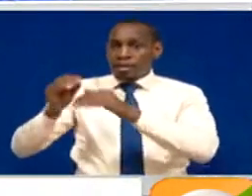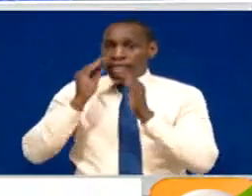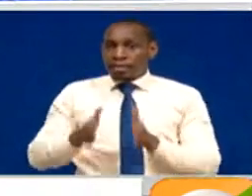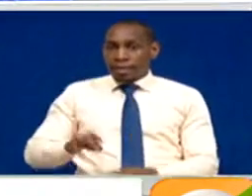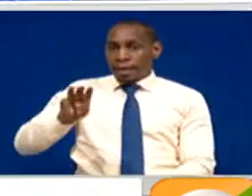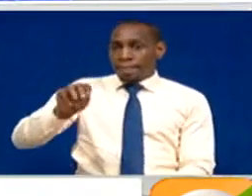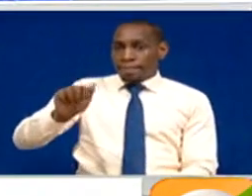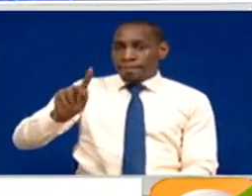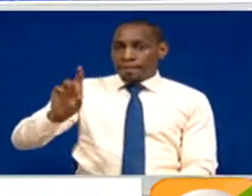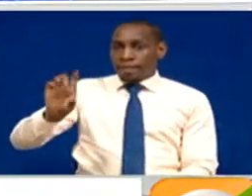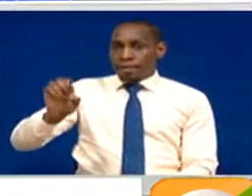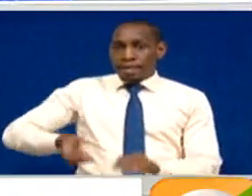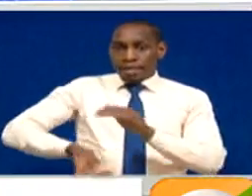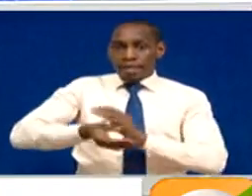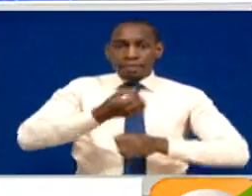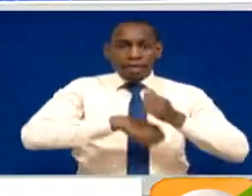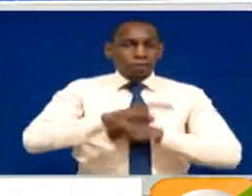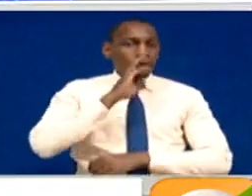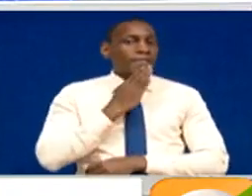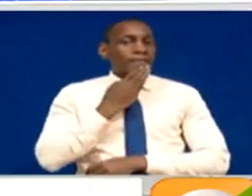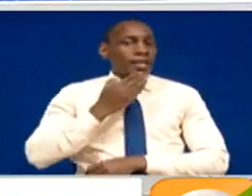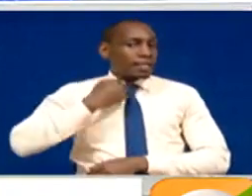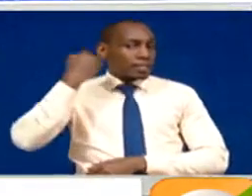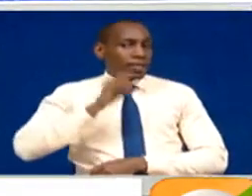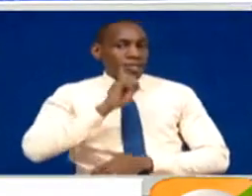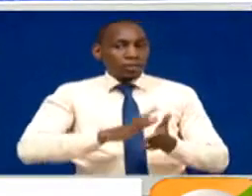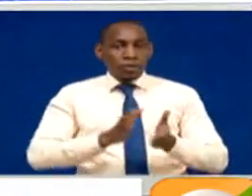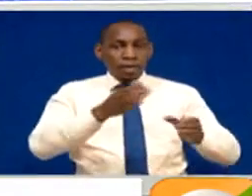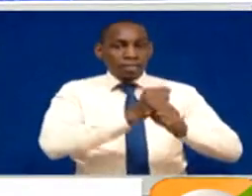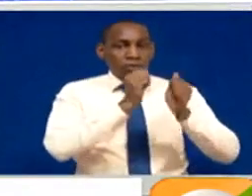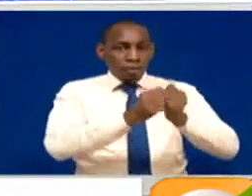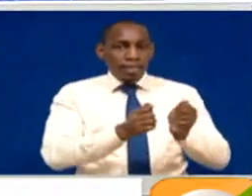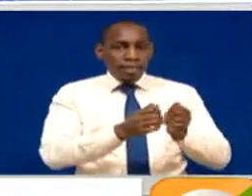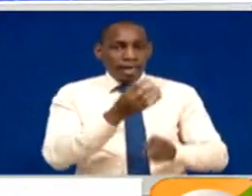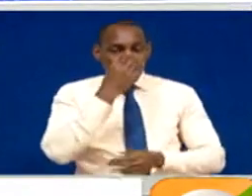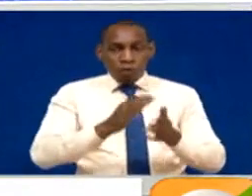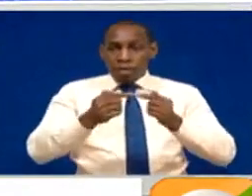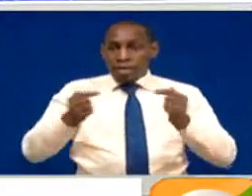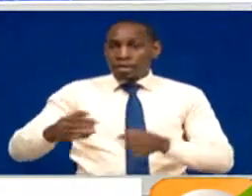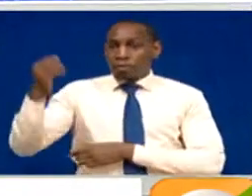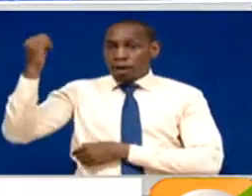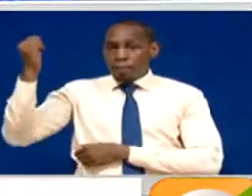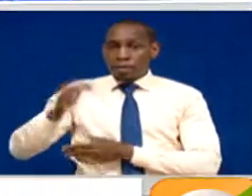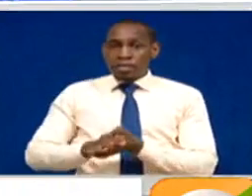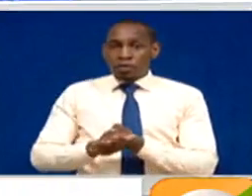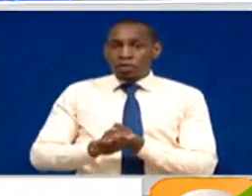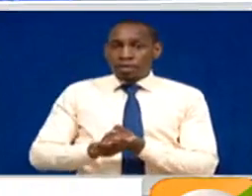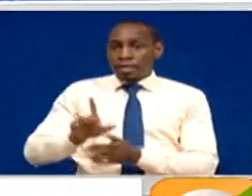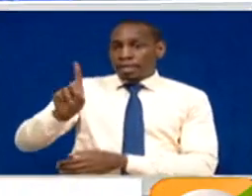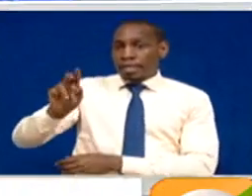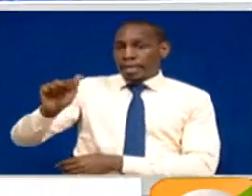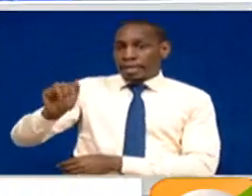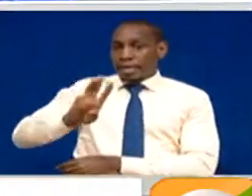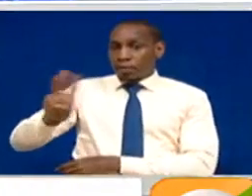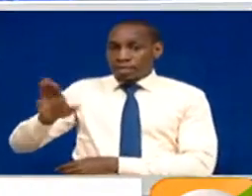Speaker Kenneth Marende termed the move by Mudavadi as suicidal, saying that the alliance with RUTO goes against the political DNA of the Western